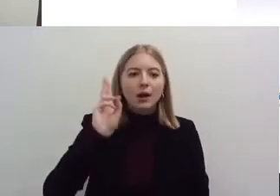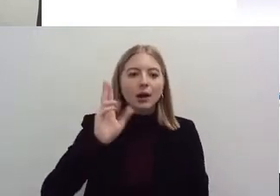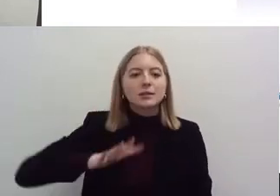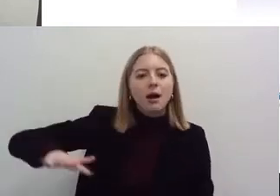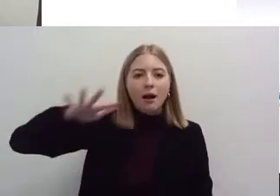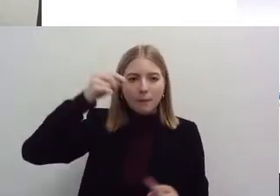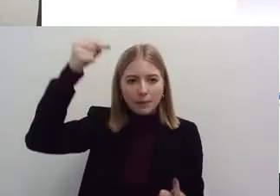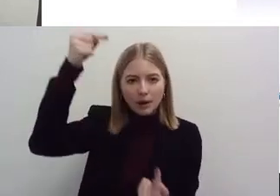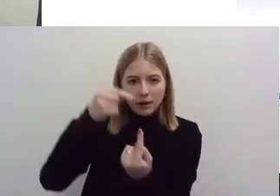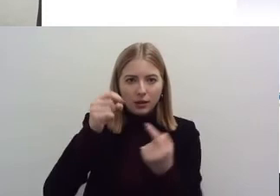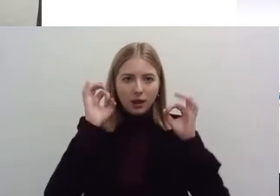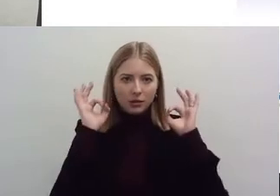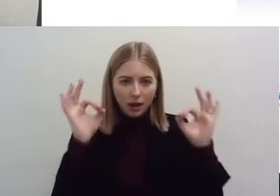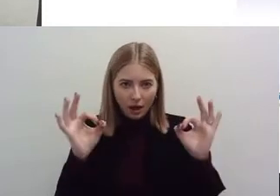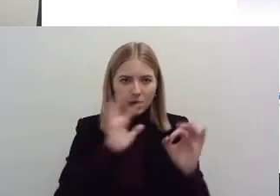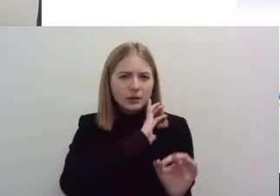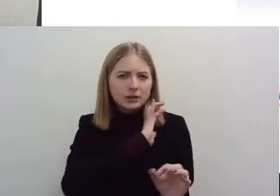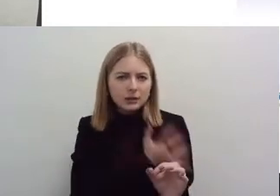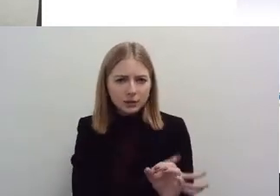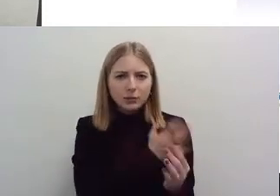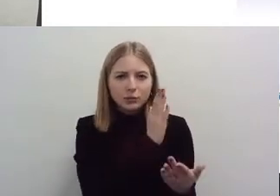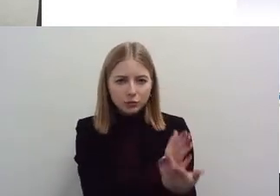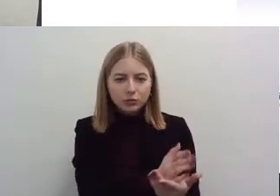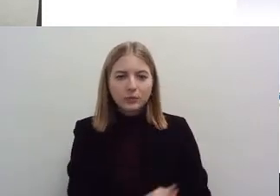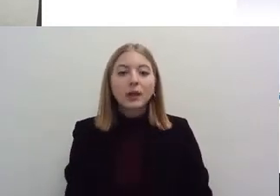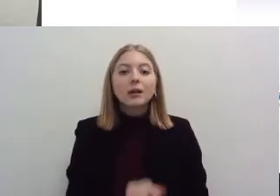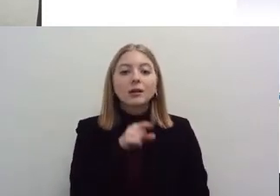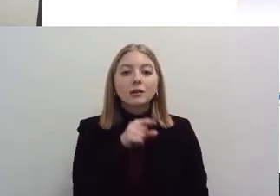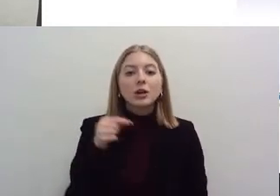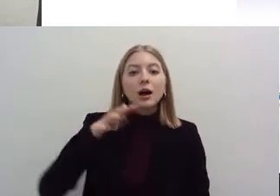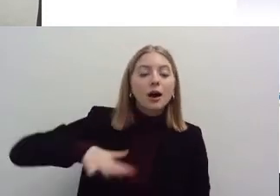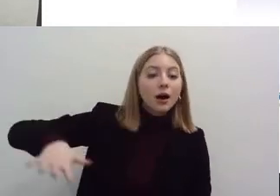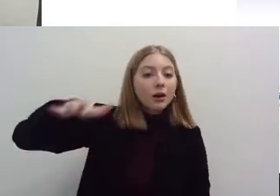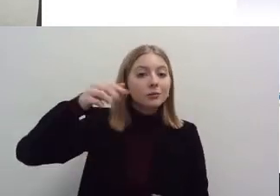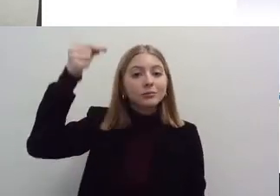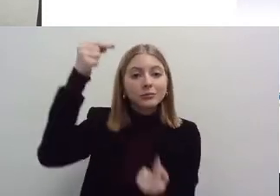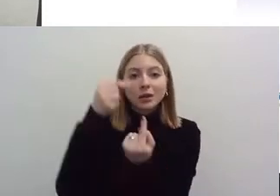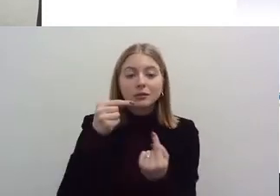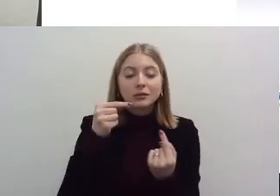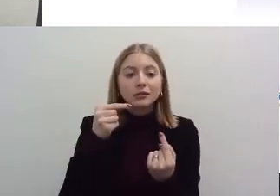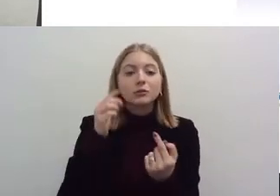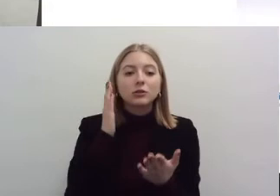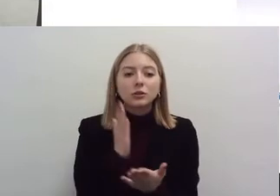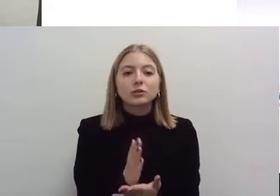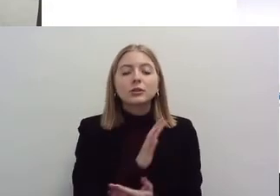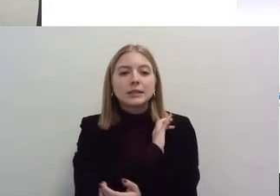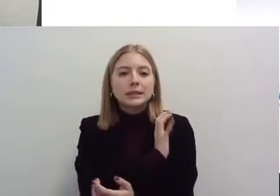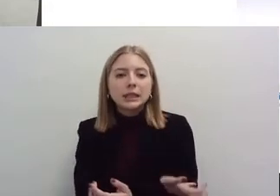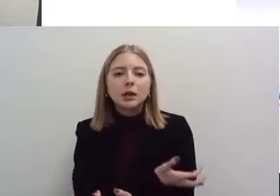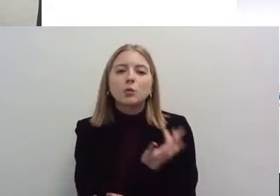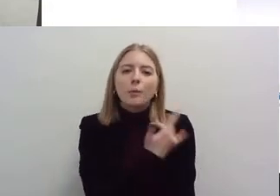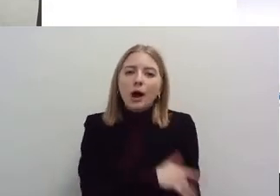strong infrastructure for providing services to citizens. The services are in general free of